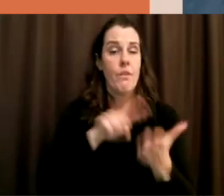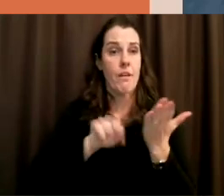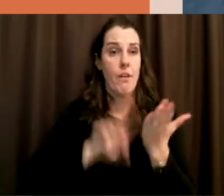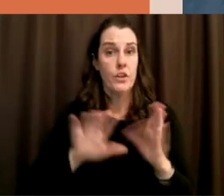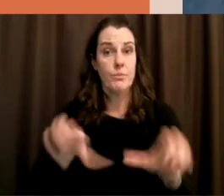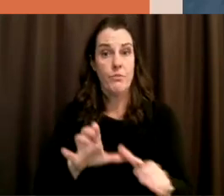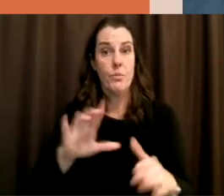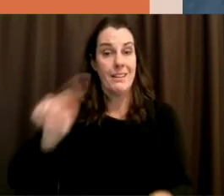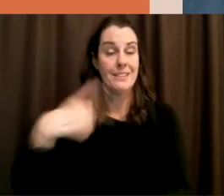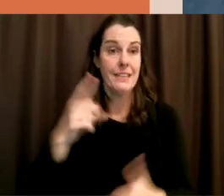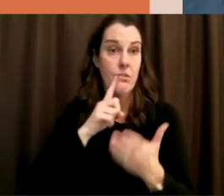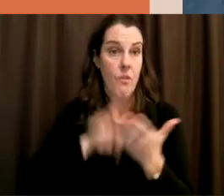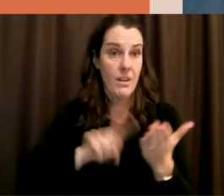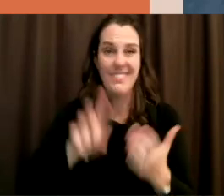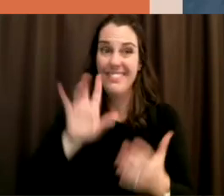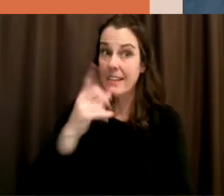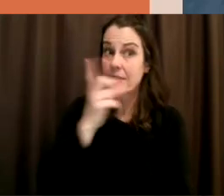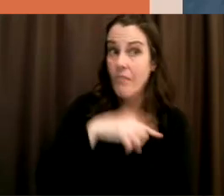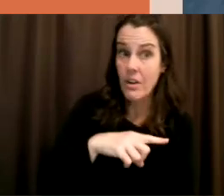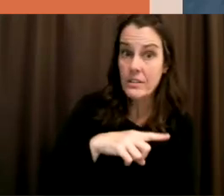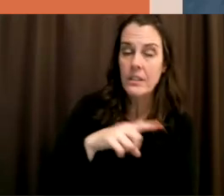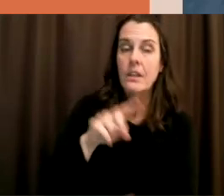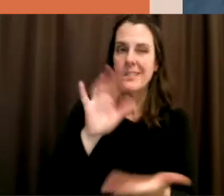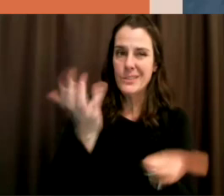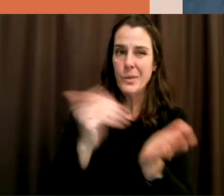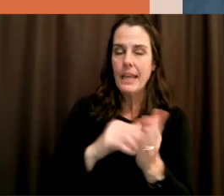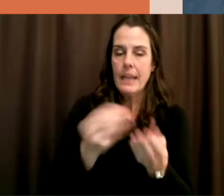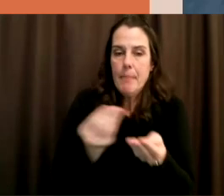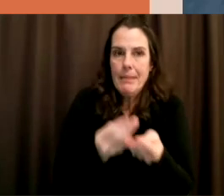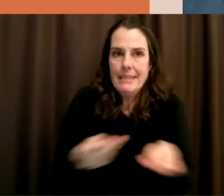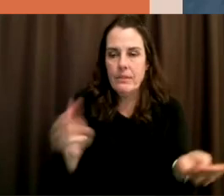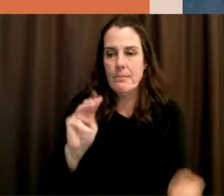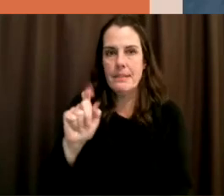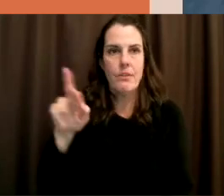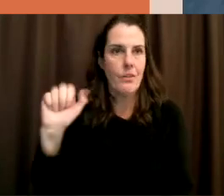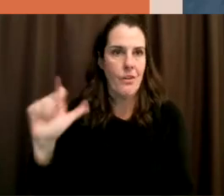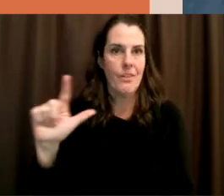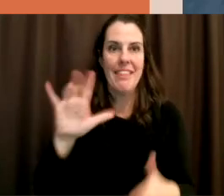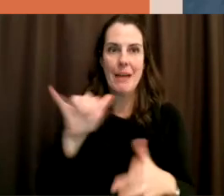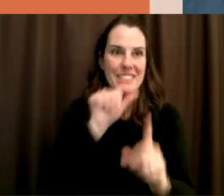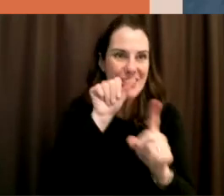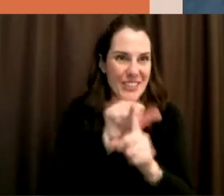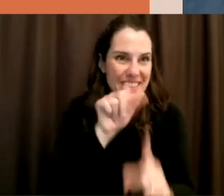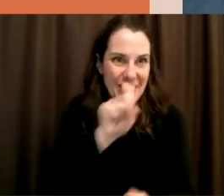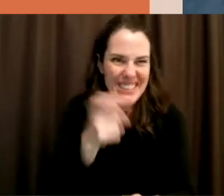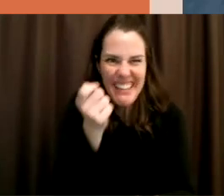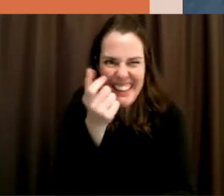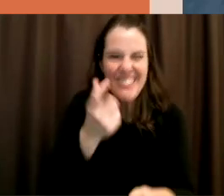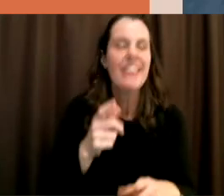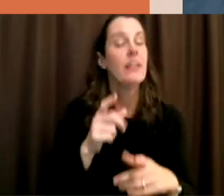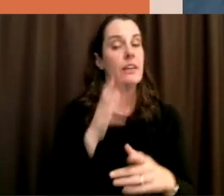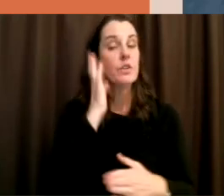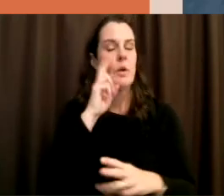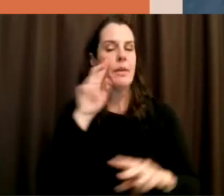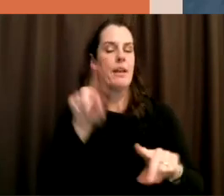right? Instances of material non-compliance are a primary concern. That was a tricky one, right? So they're going to be looking